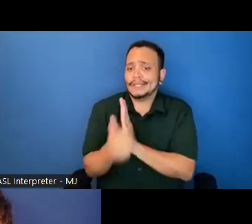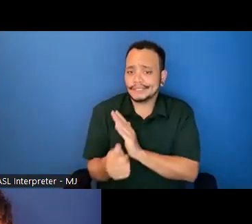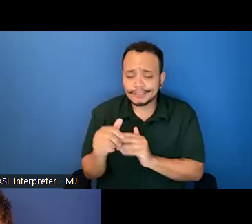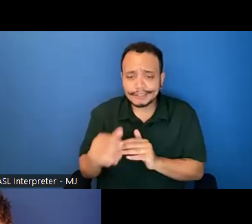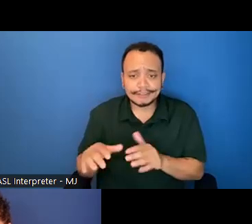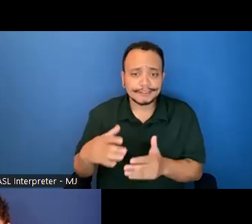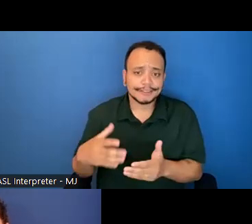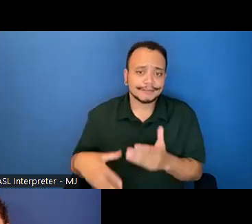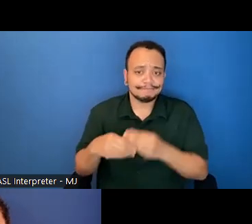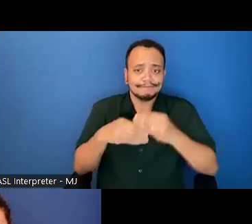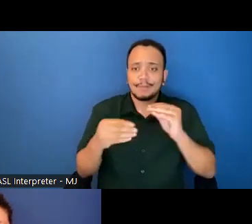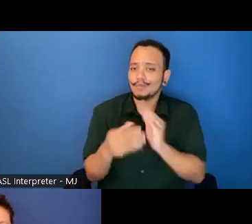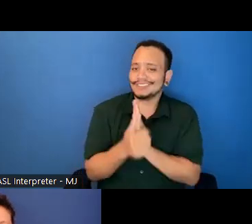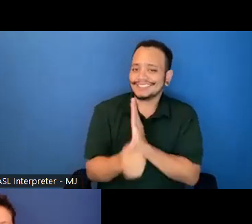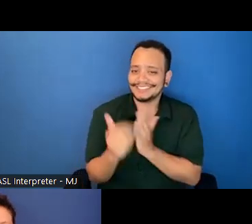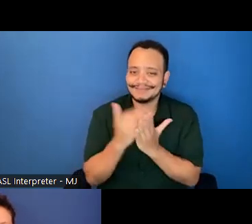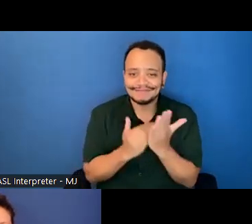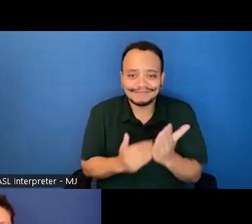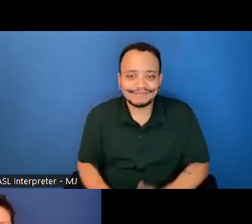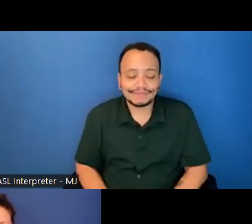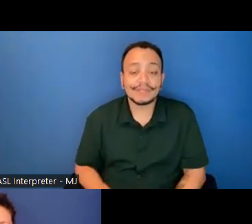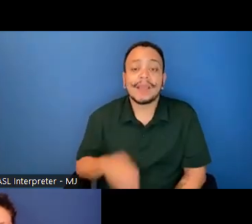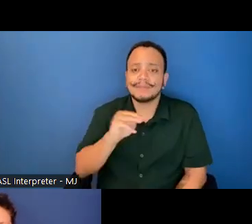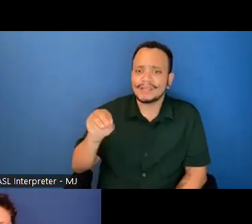skills. Yeah. And that practice,